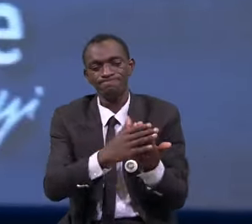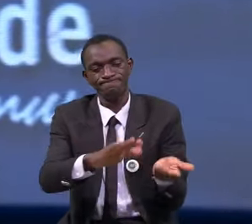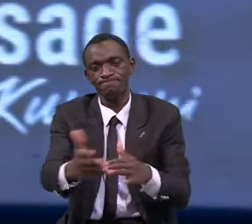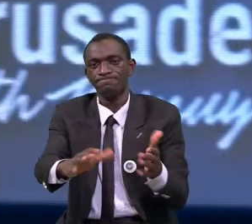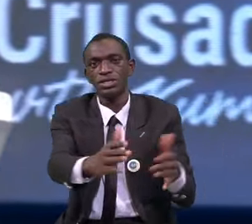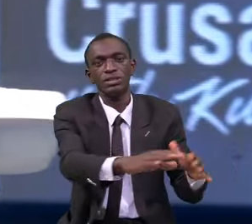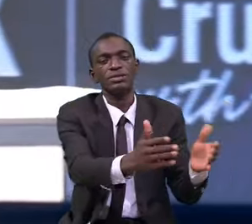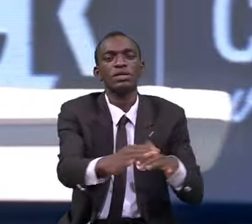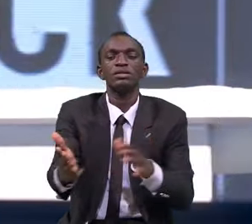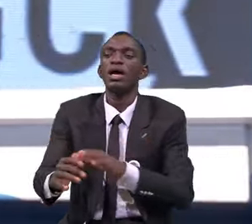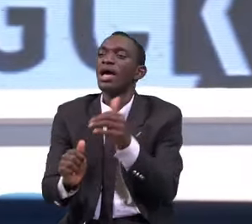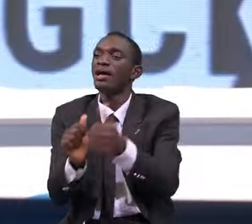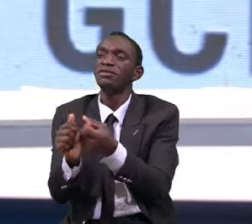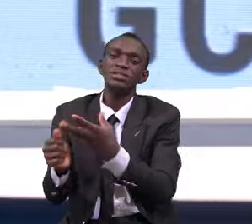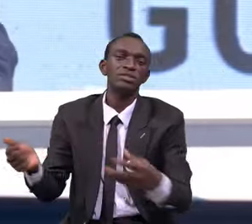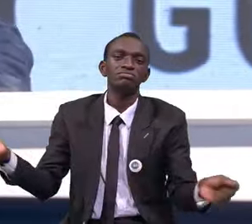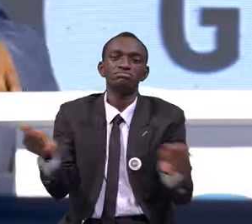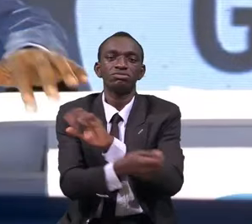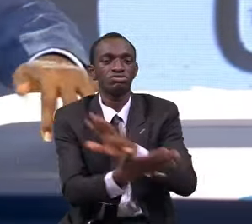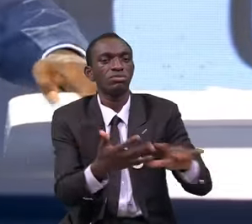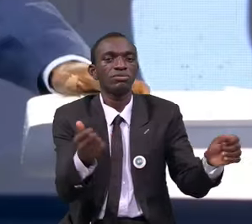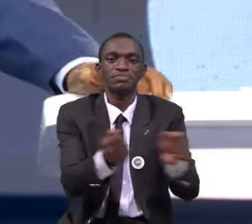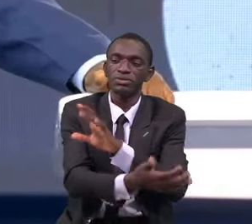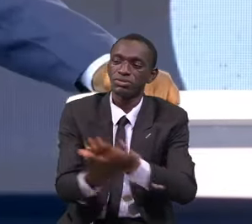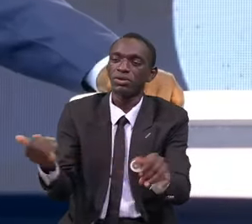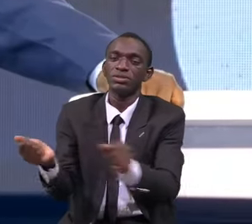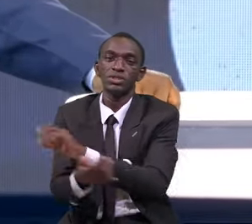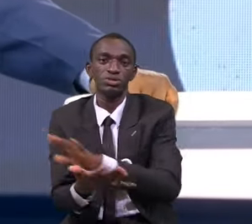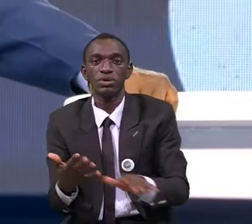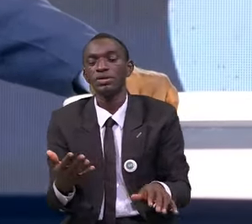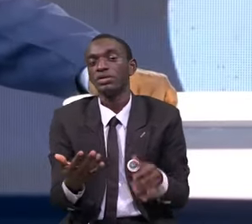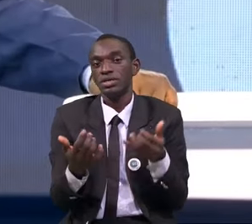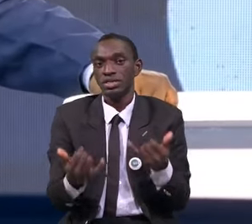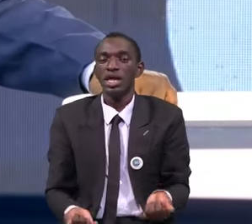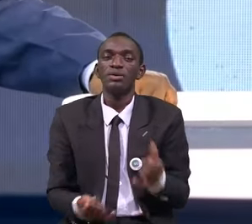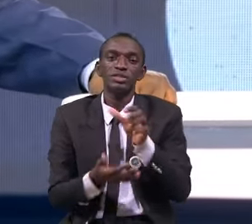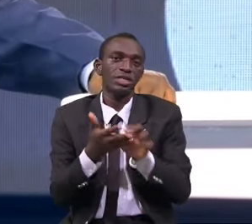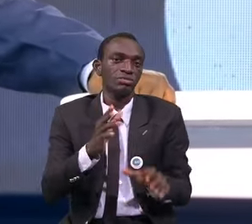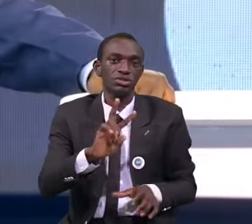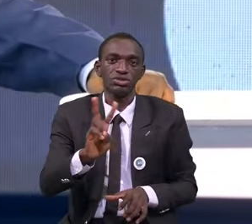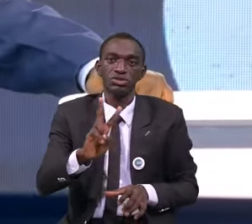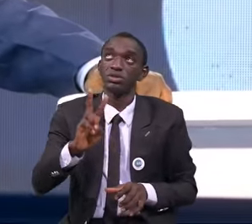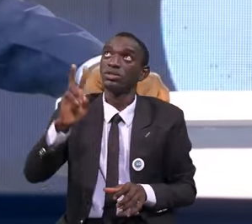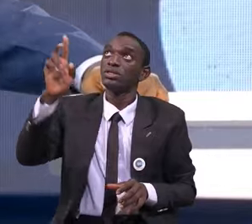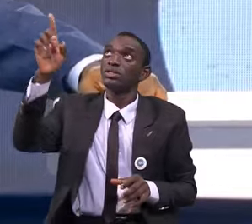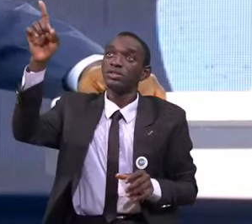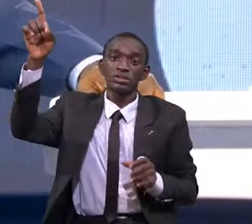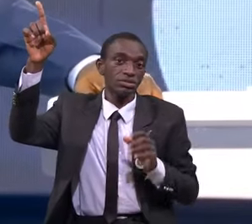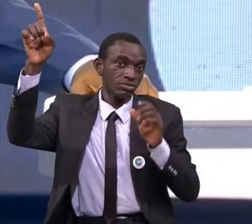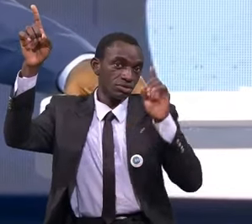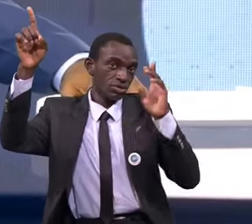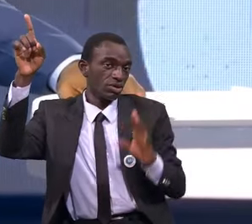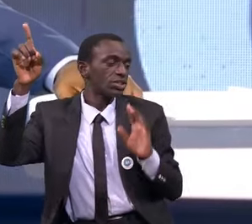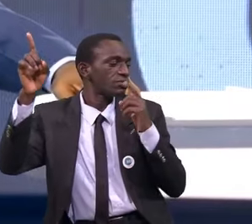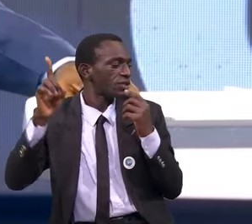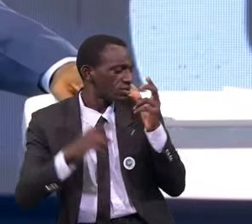2, God said, Satan, you said the man will curse me if I